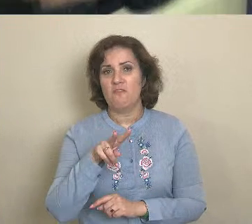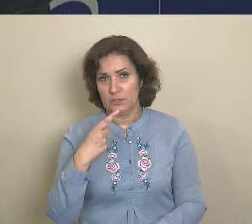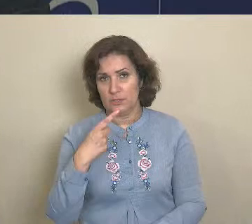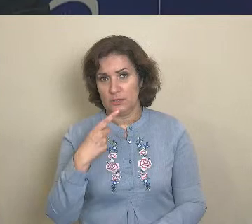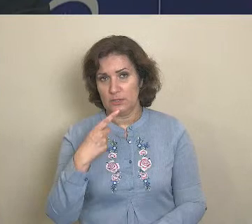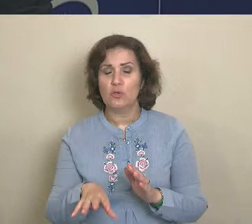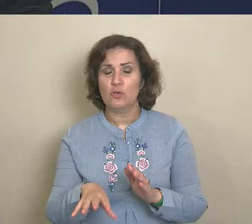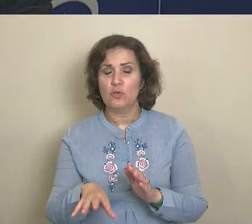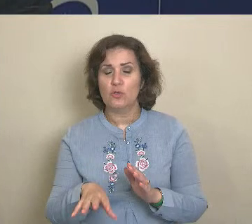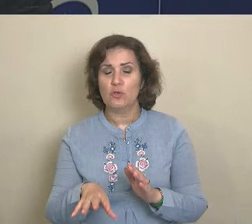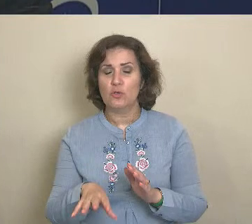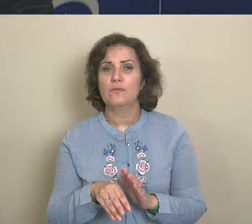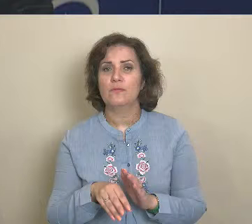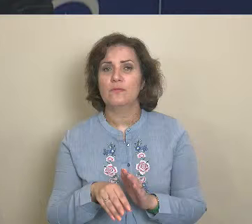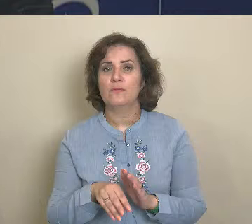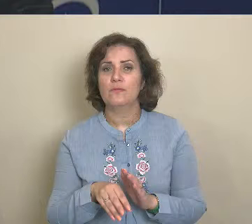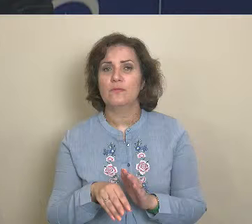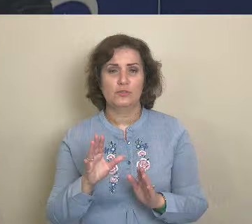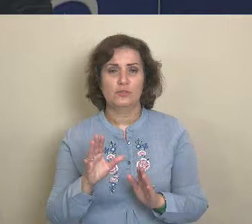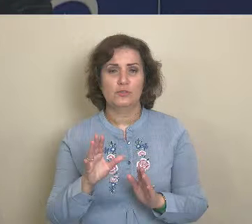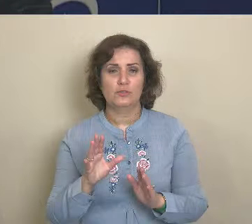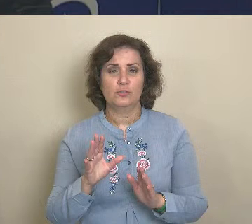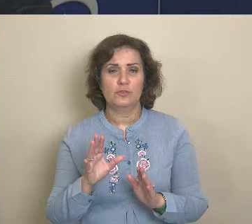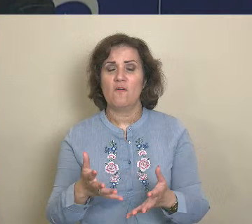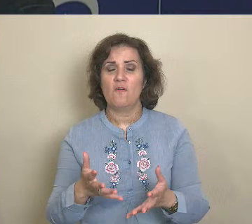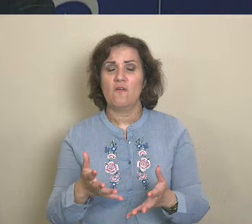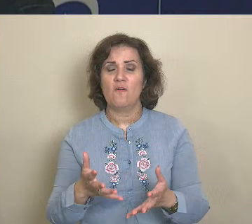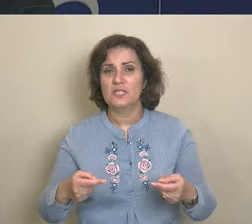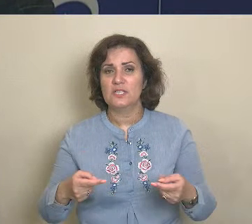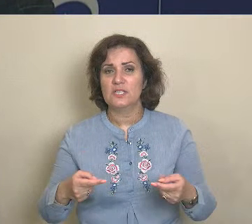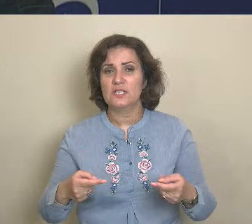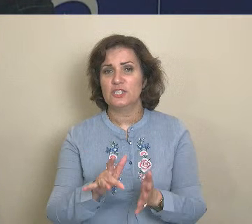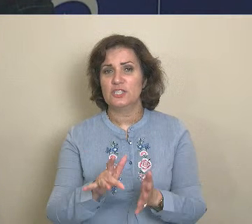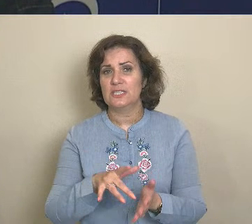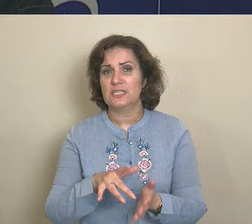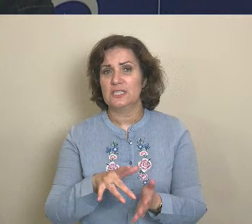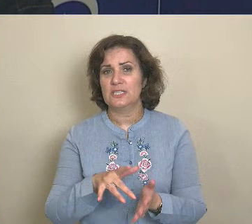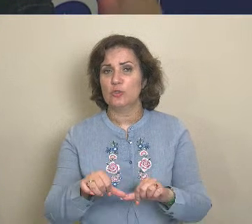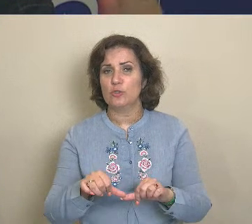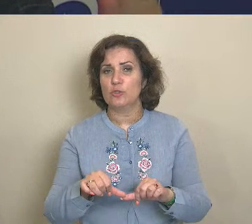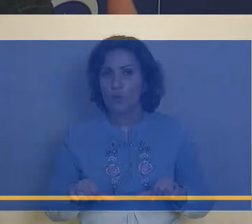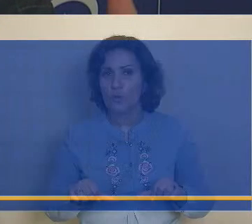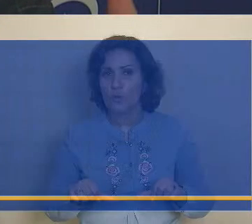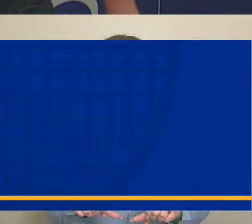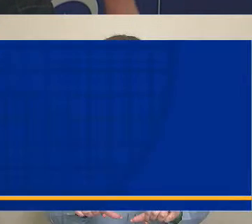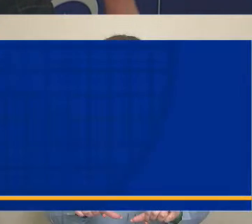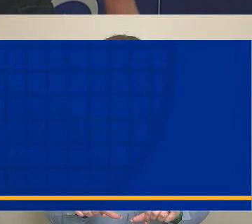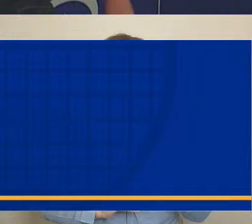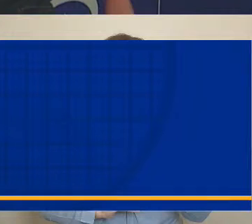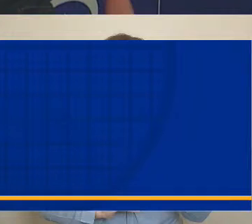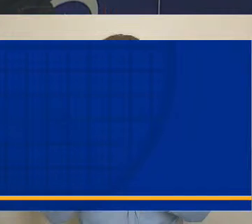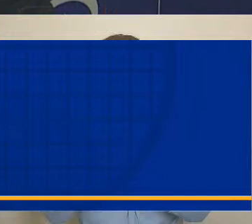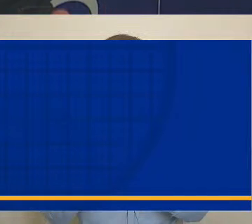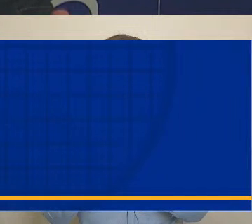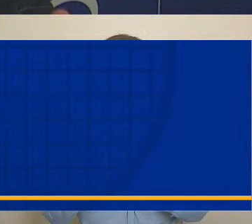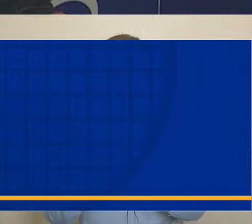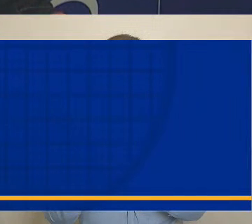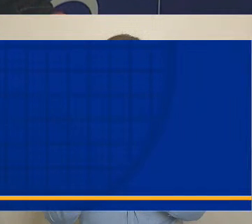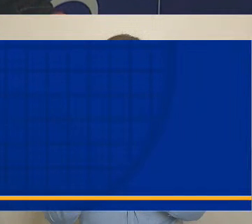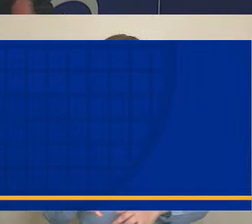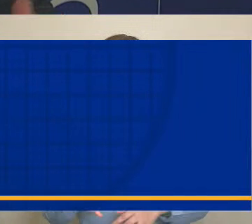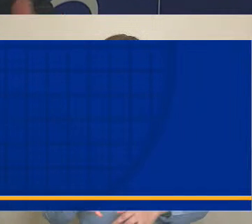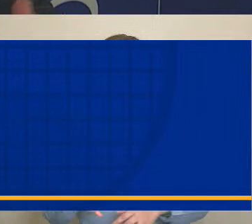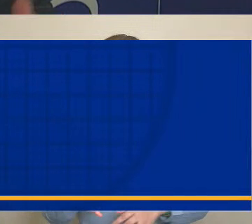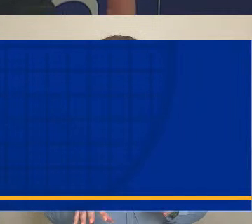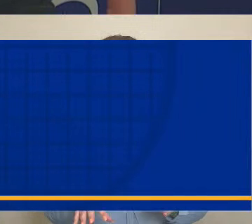said the election code clearly establishes the CEC as the